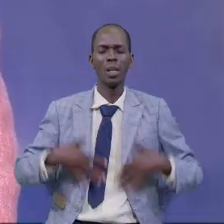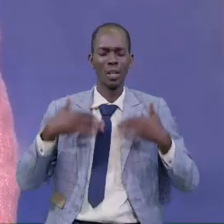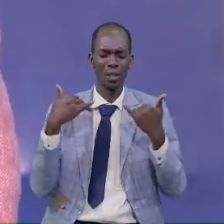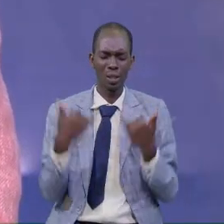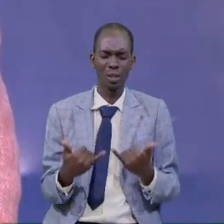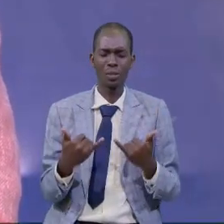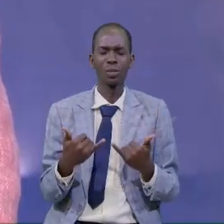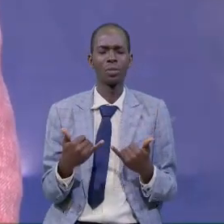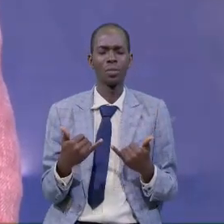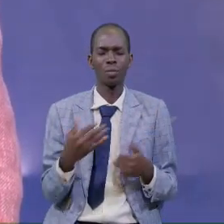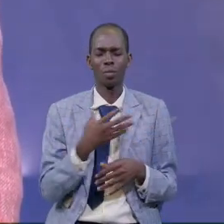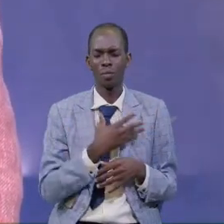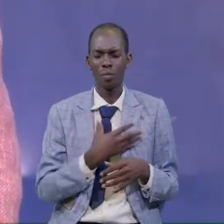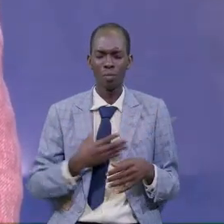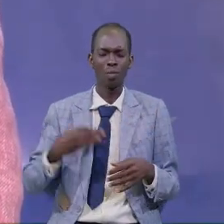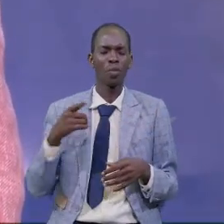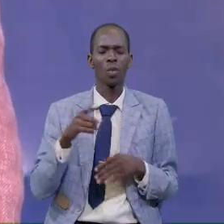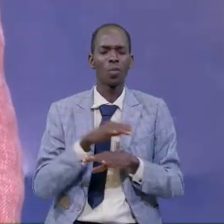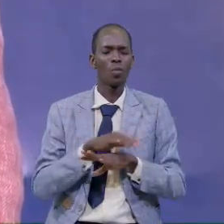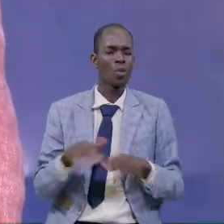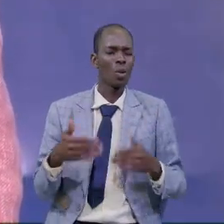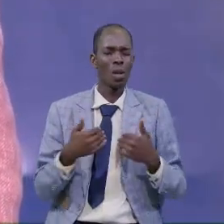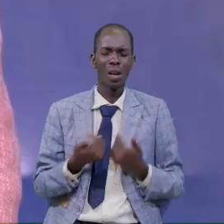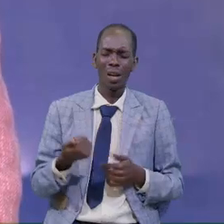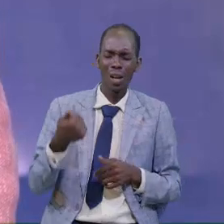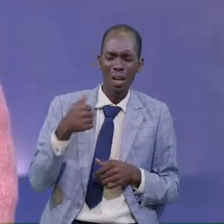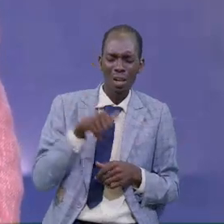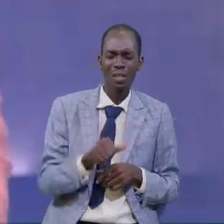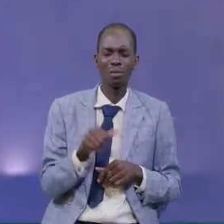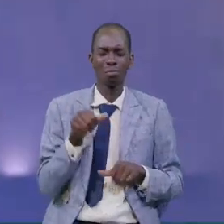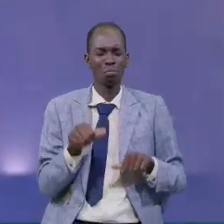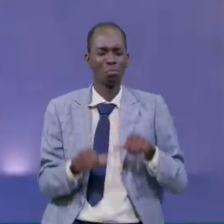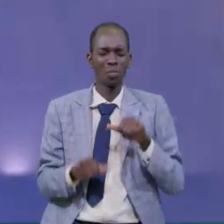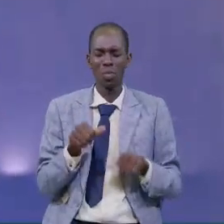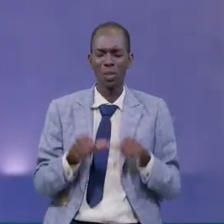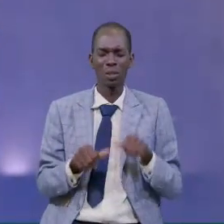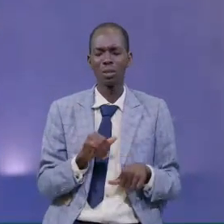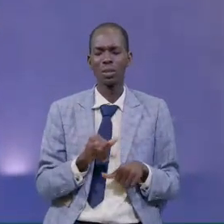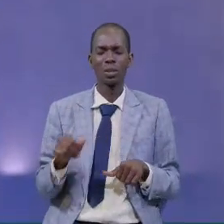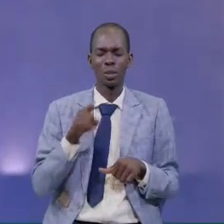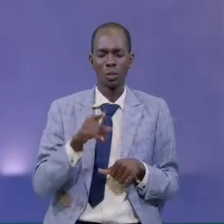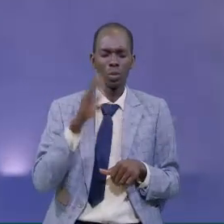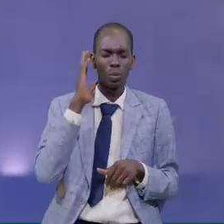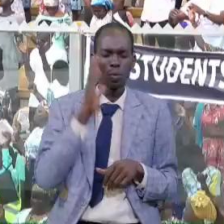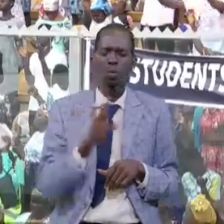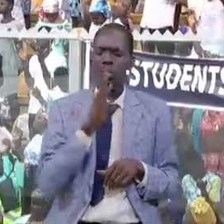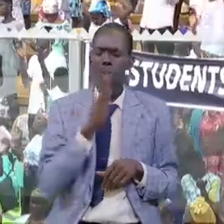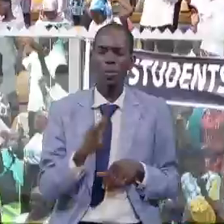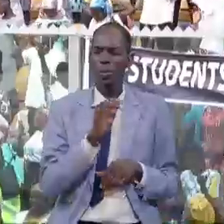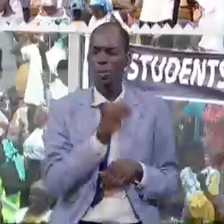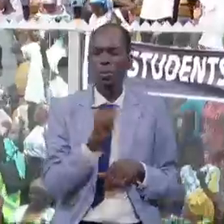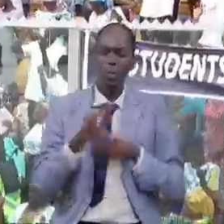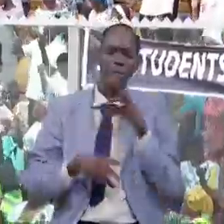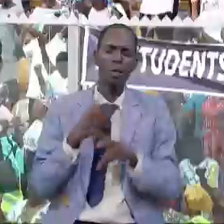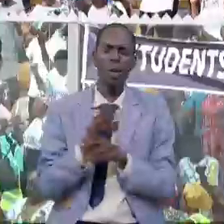I don't have any shadow of doubt. You will be a world changer.